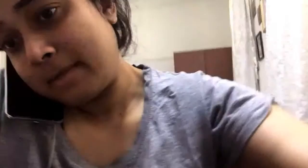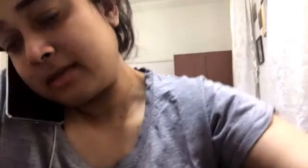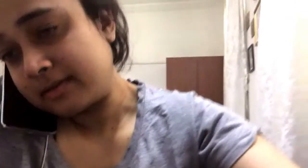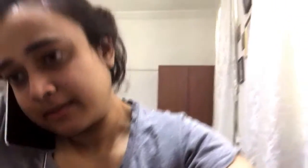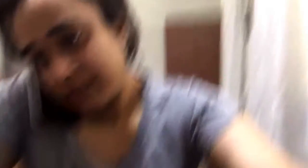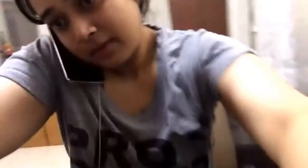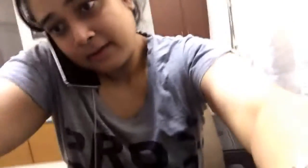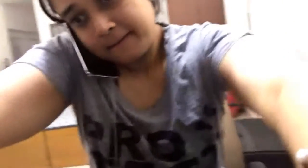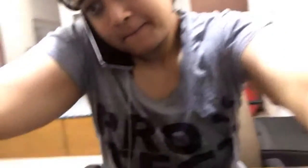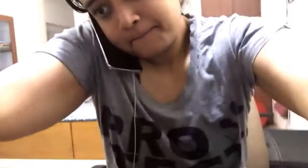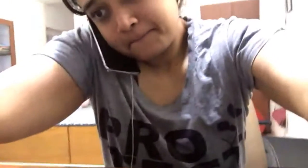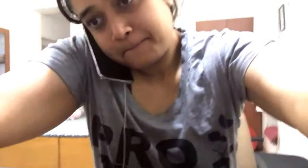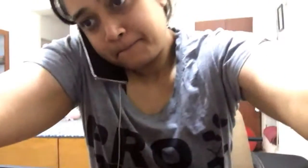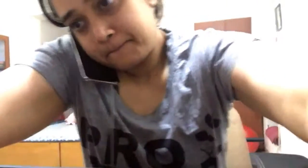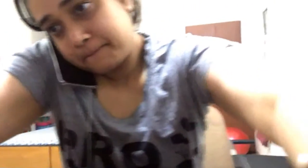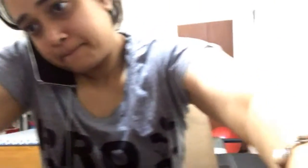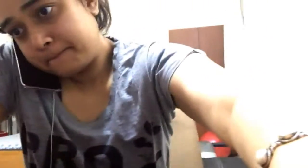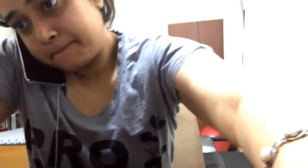yes